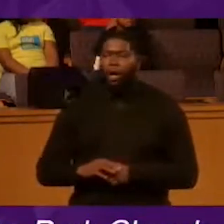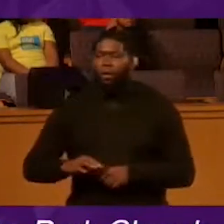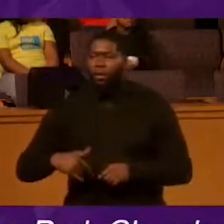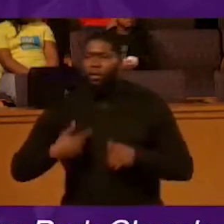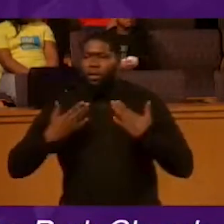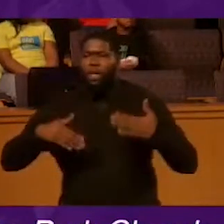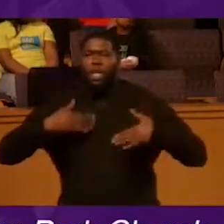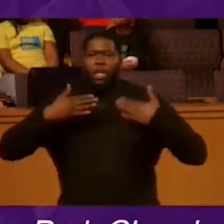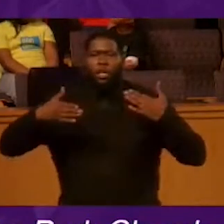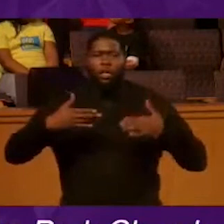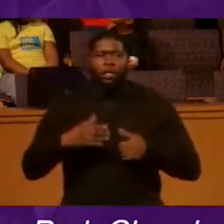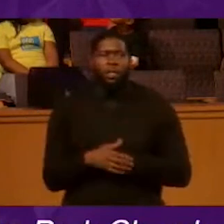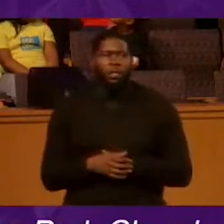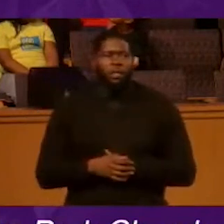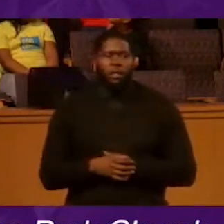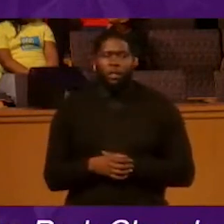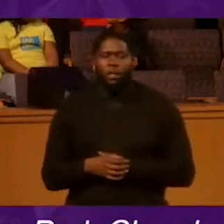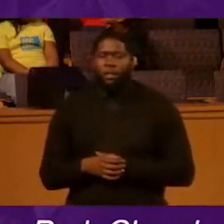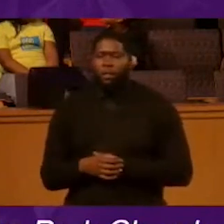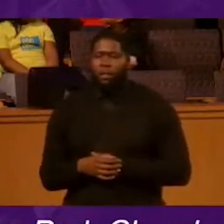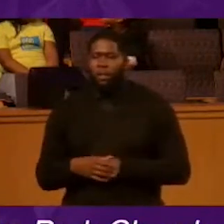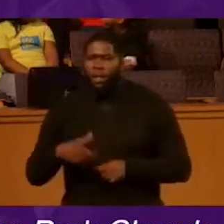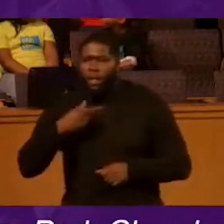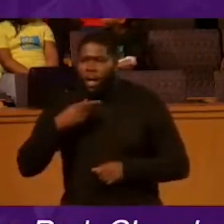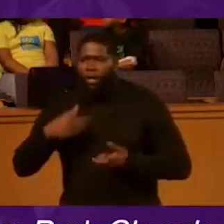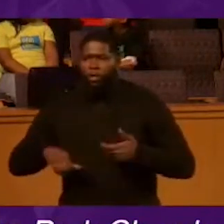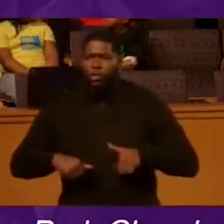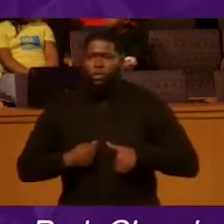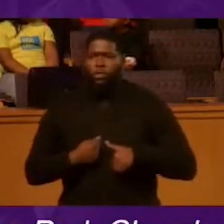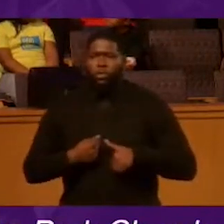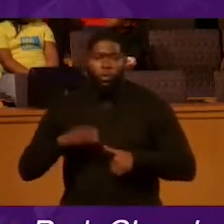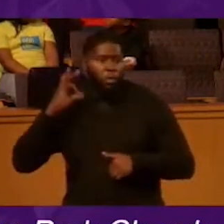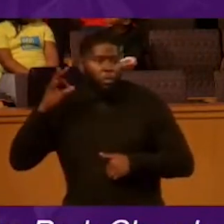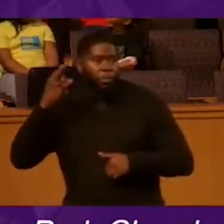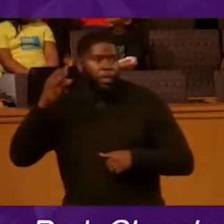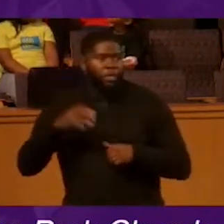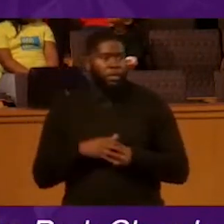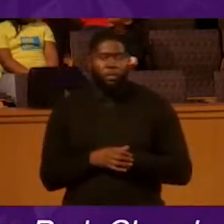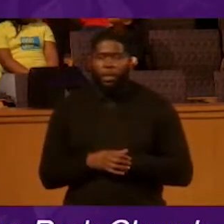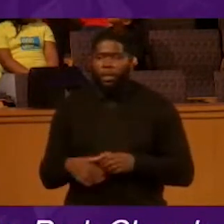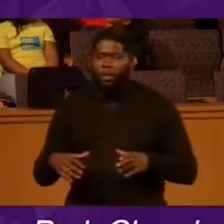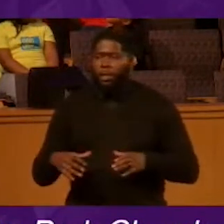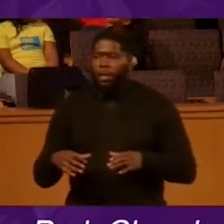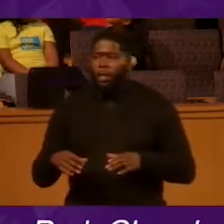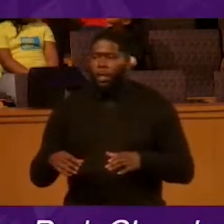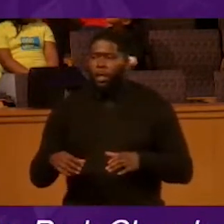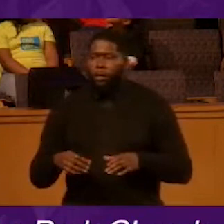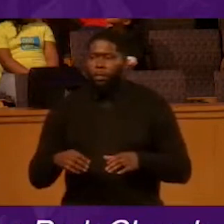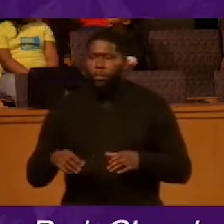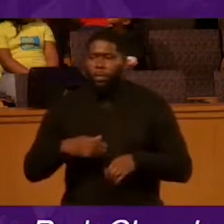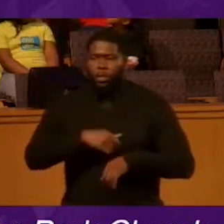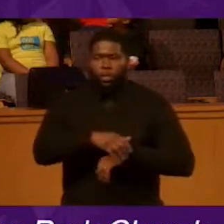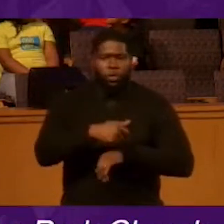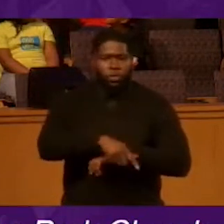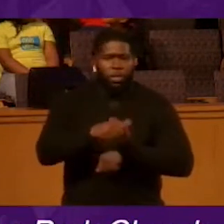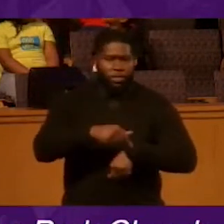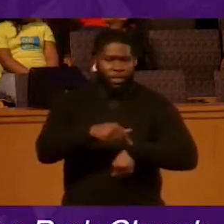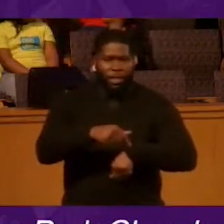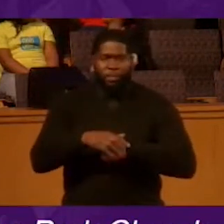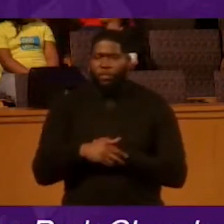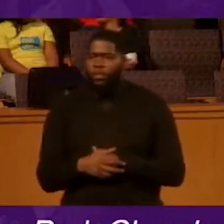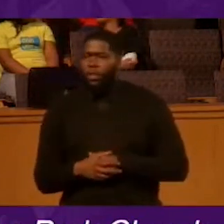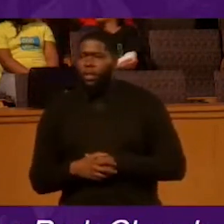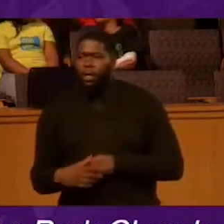I am doing the triathlon in September. How do you and Bishop Alexander like spending your free time now? Any recent trips? Any